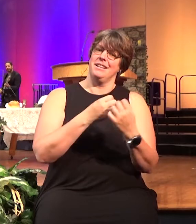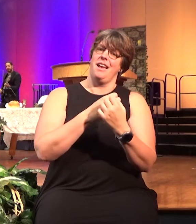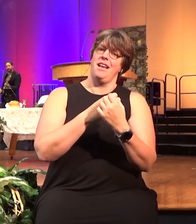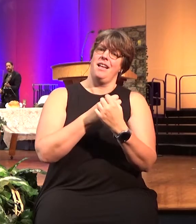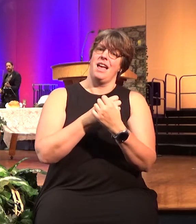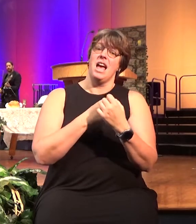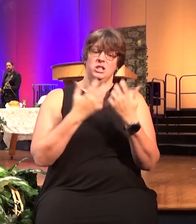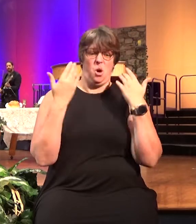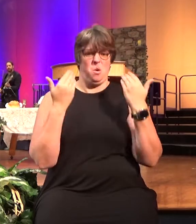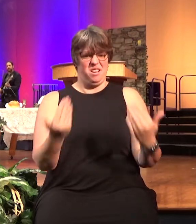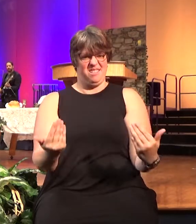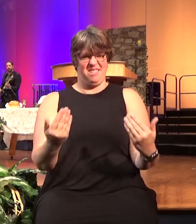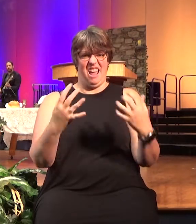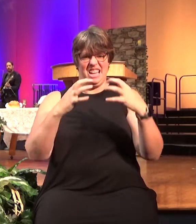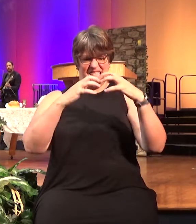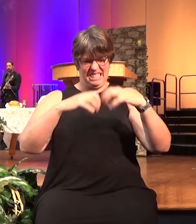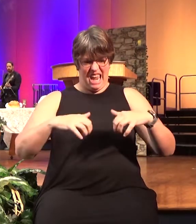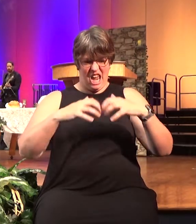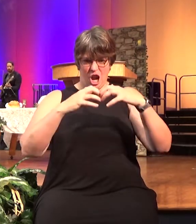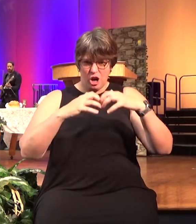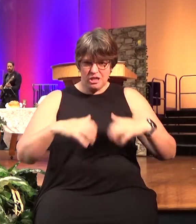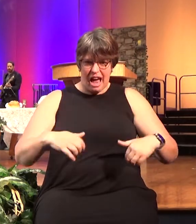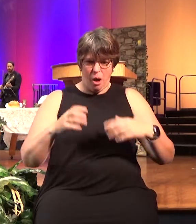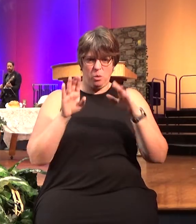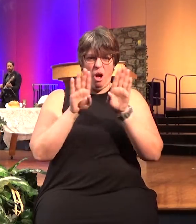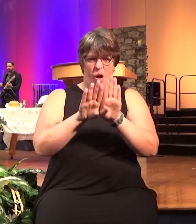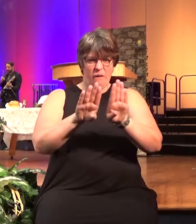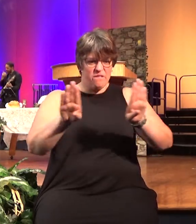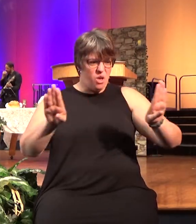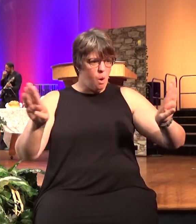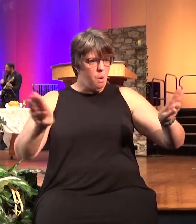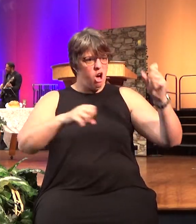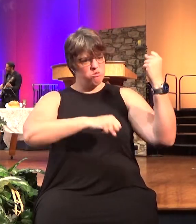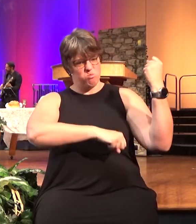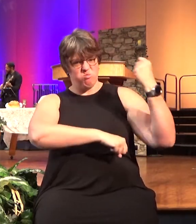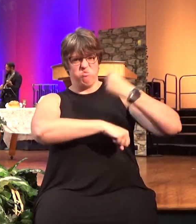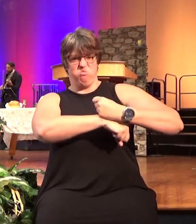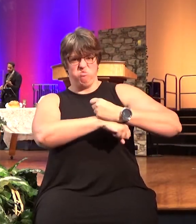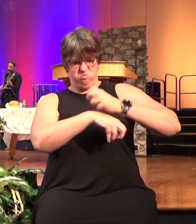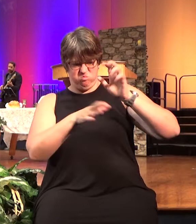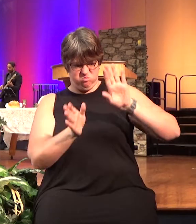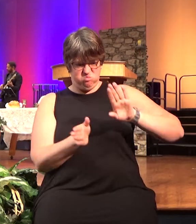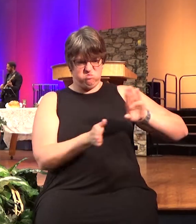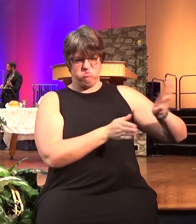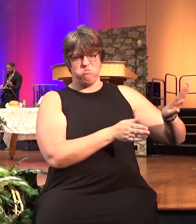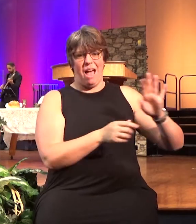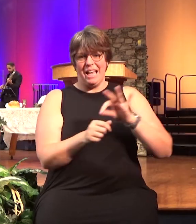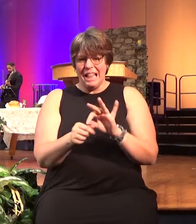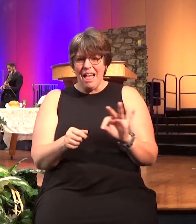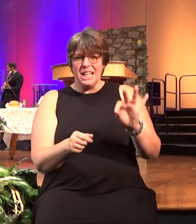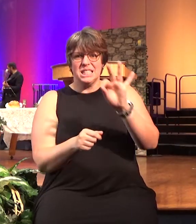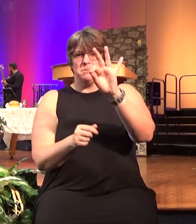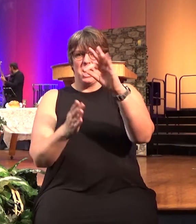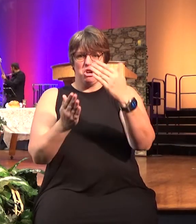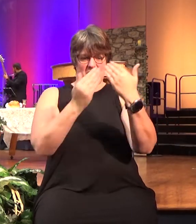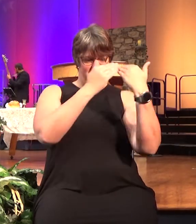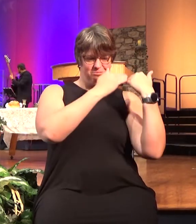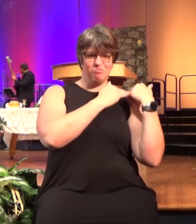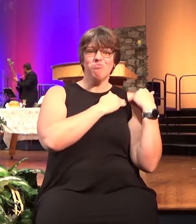that binds us right down to the core. Our divinity lasting